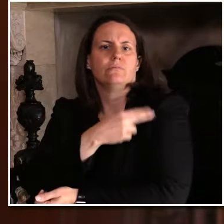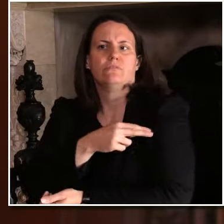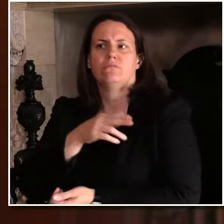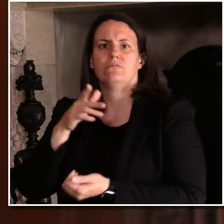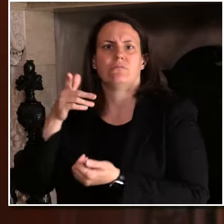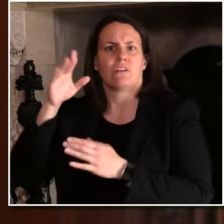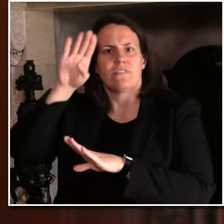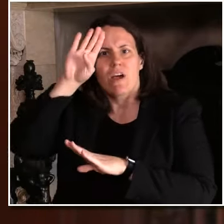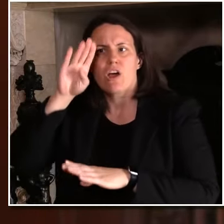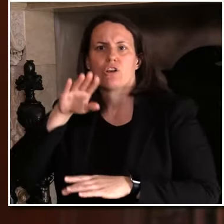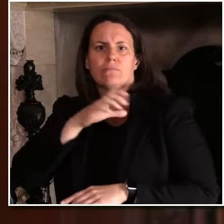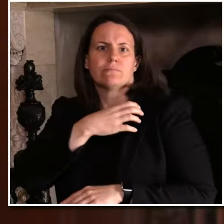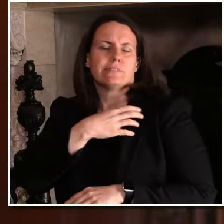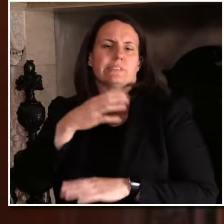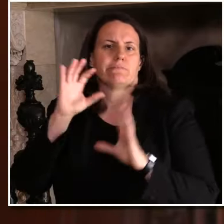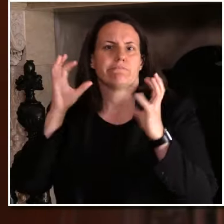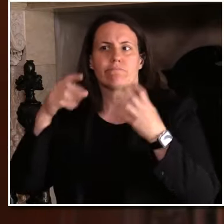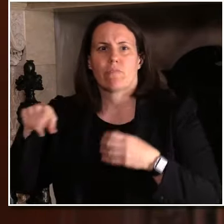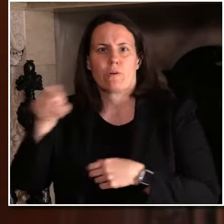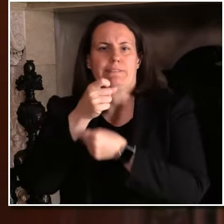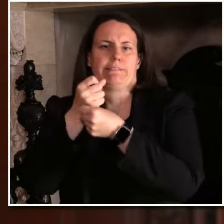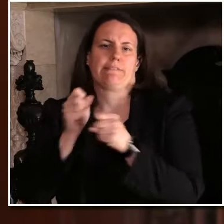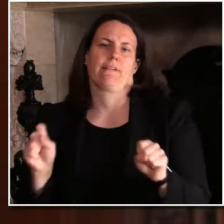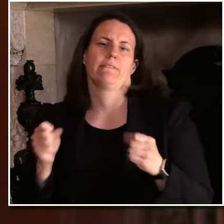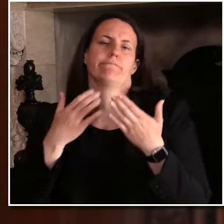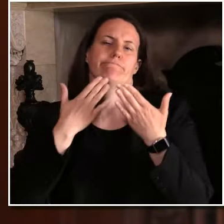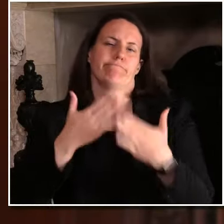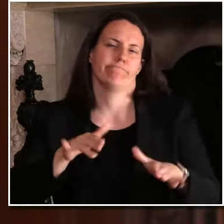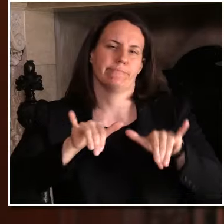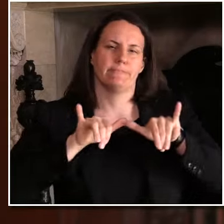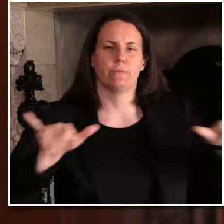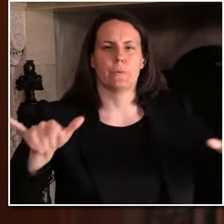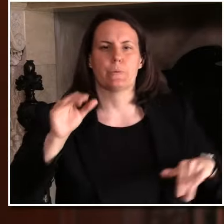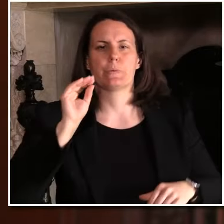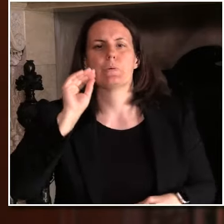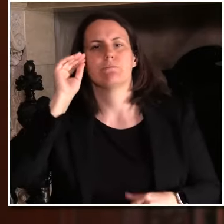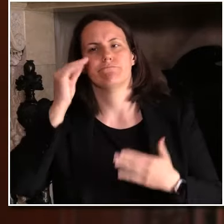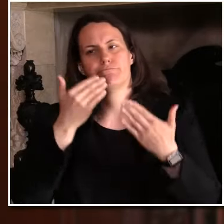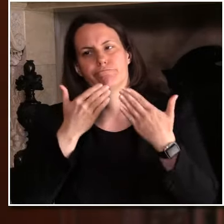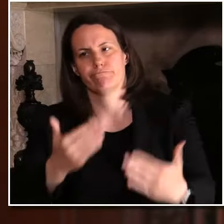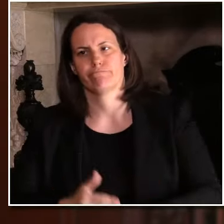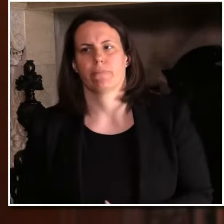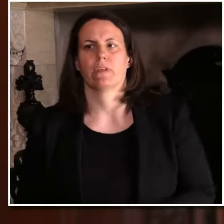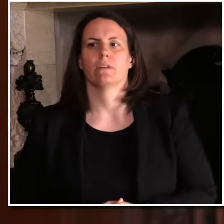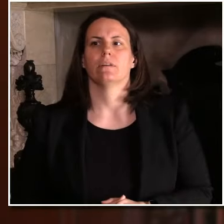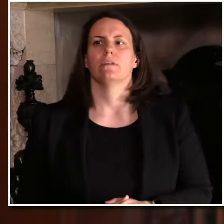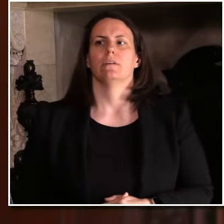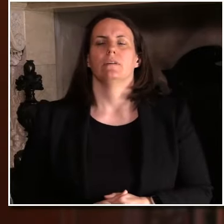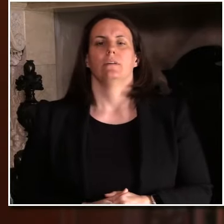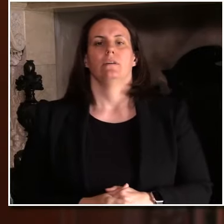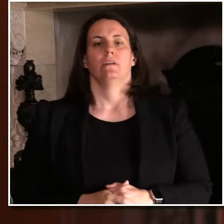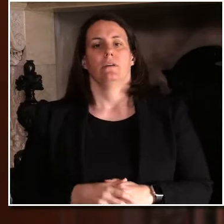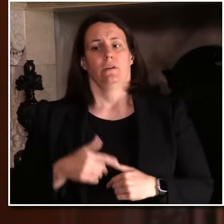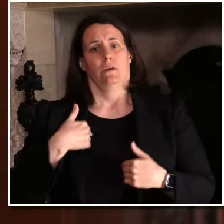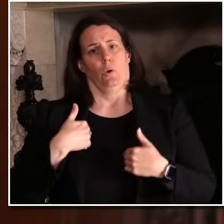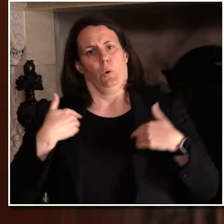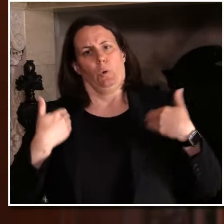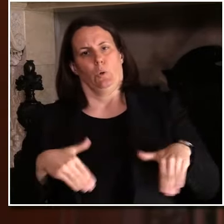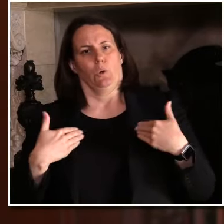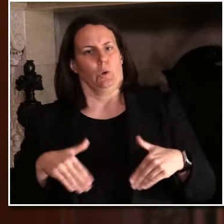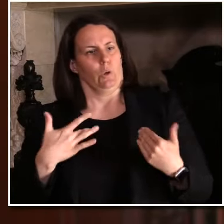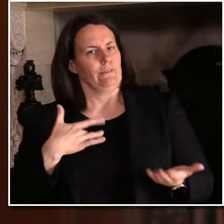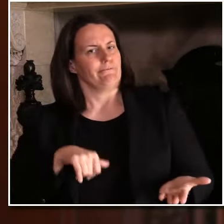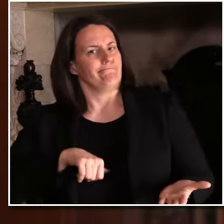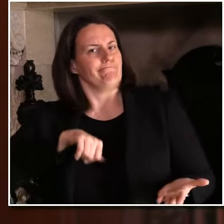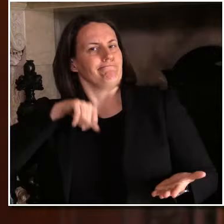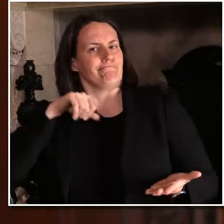not just out of the clear yet, I am proud of the work each of you are doing and doing for yourself and for your